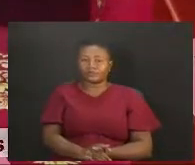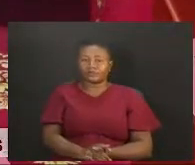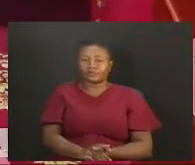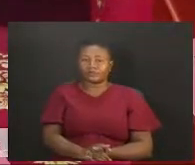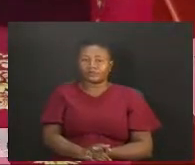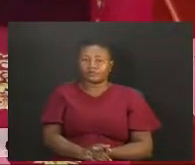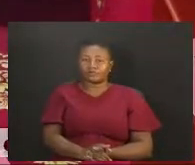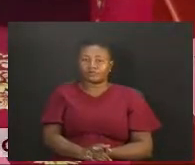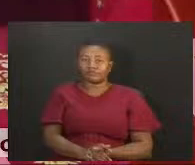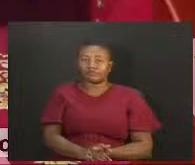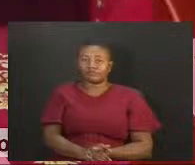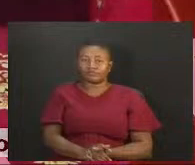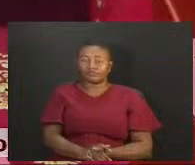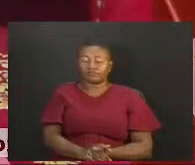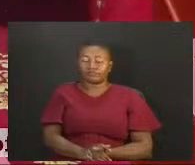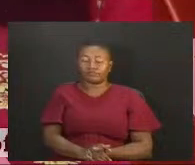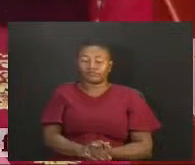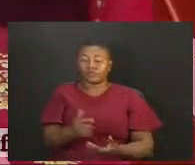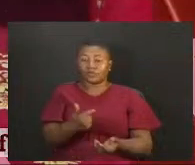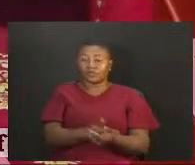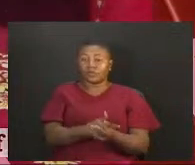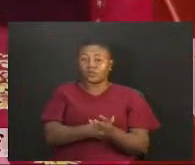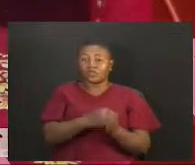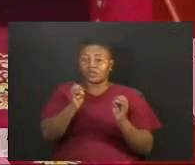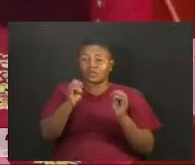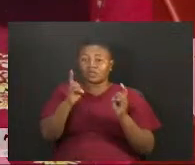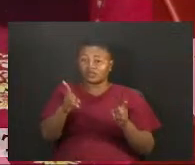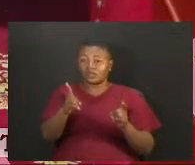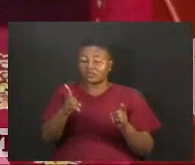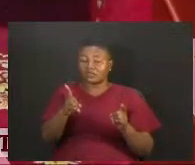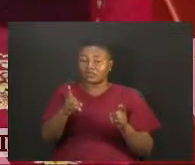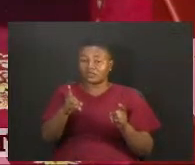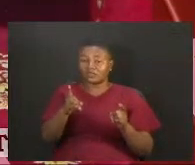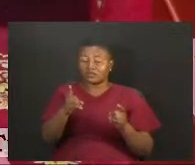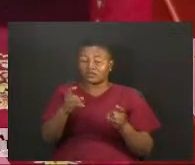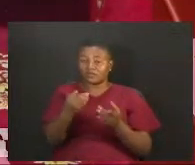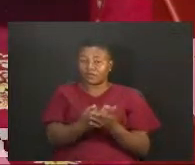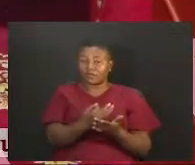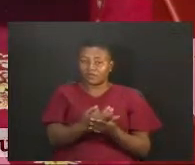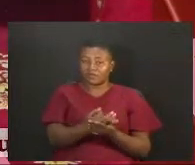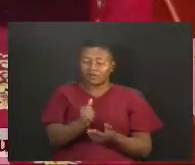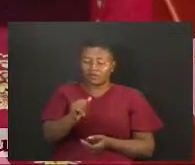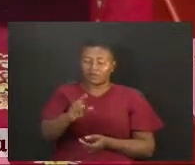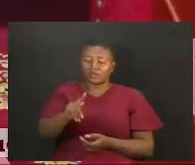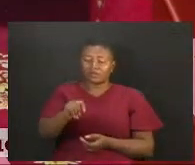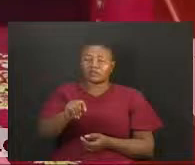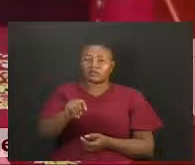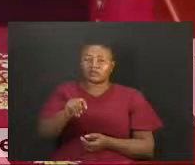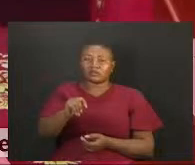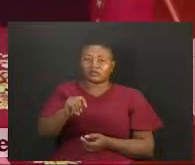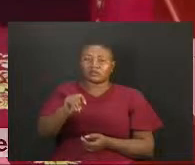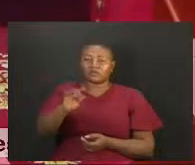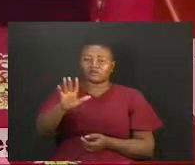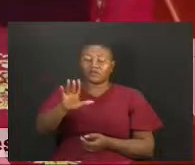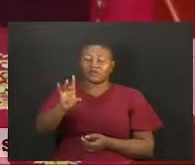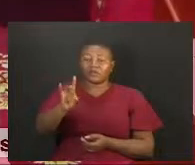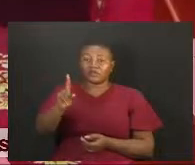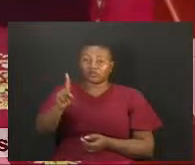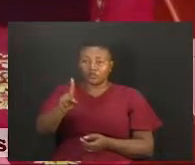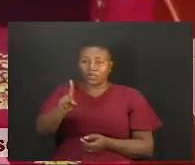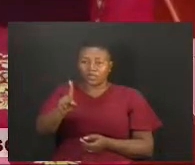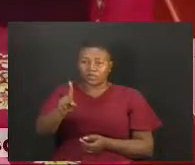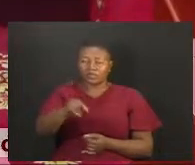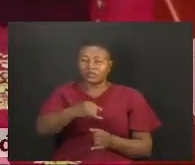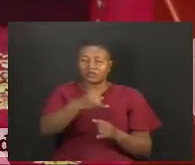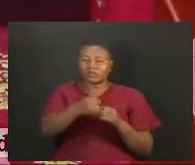be seeking amendment to the Ghana Education Trust Fund Act 2000, Act 581. And finally, Mr.